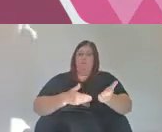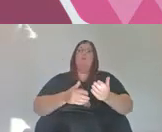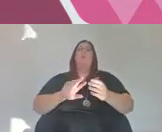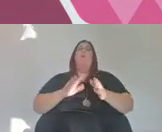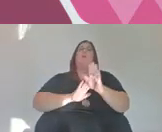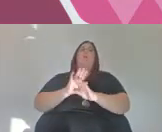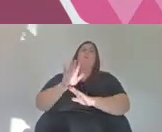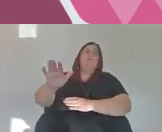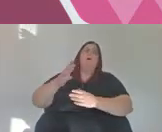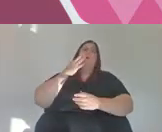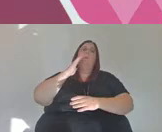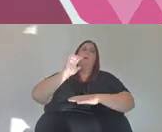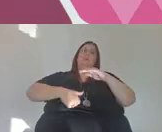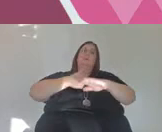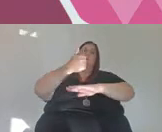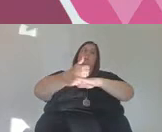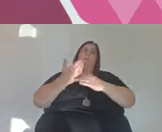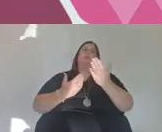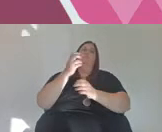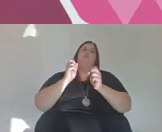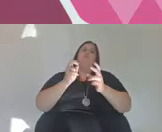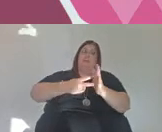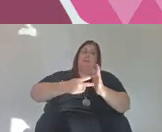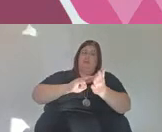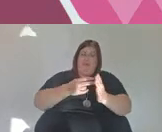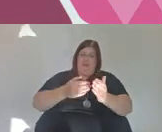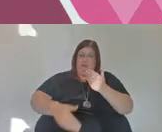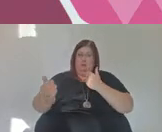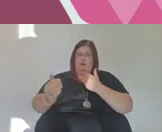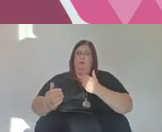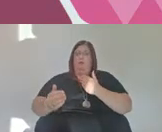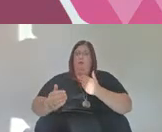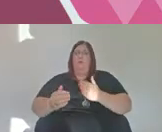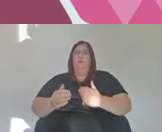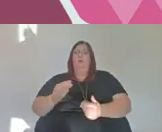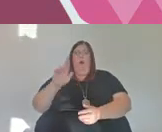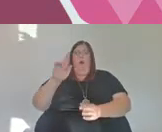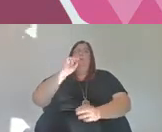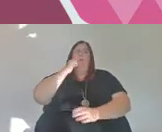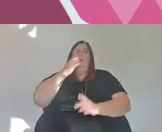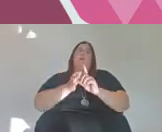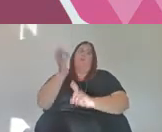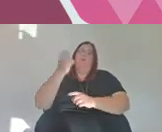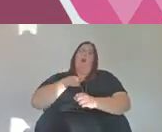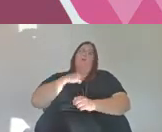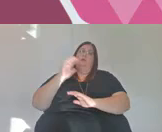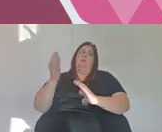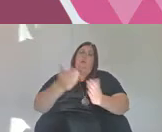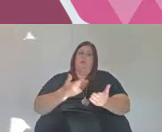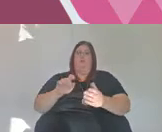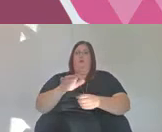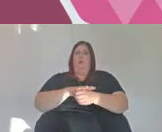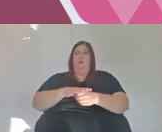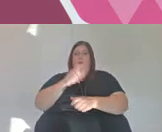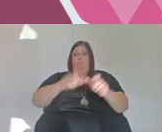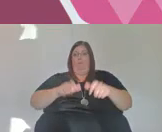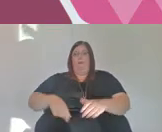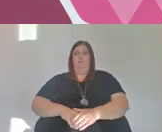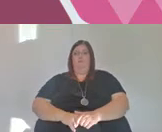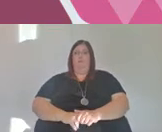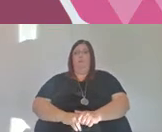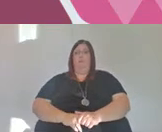the implementation of the new strategy, so that we can continuously improve our services for the local population. Thank you. Could